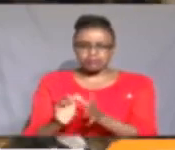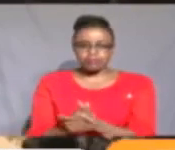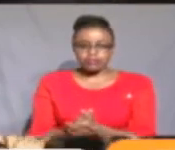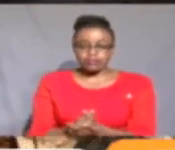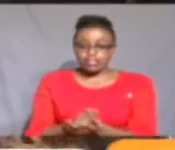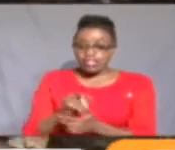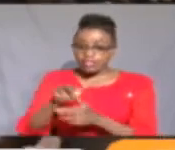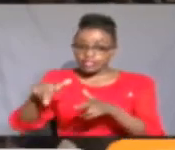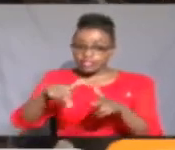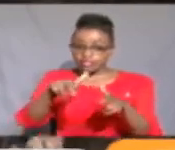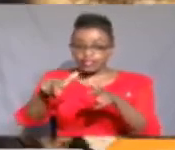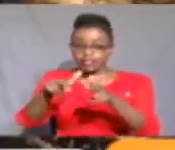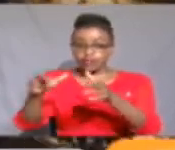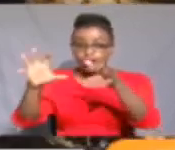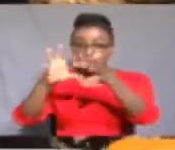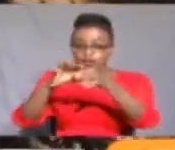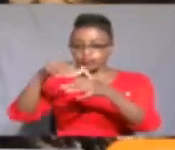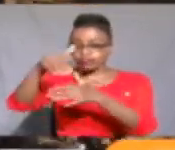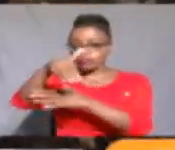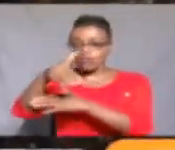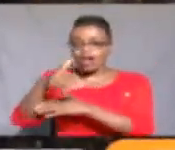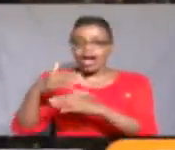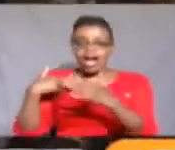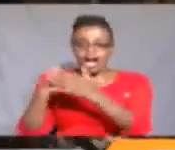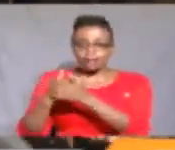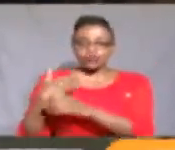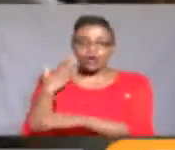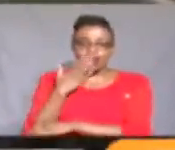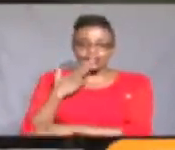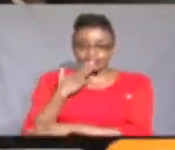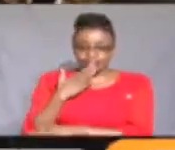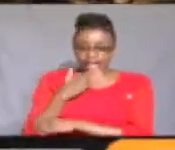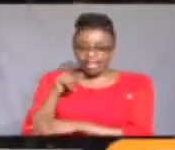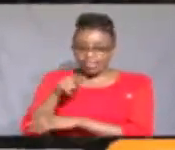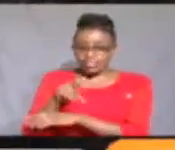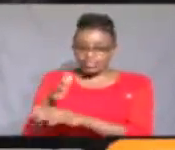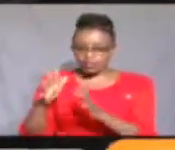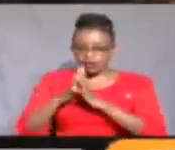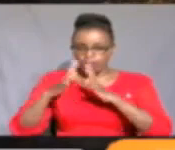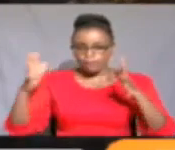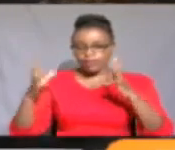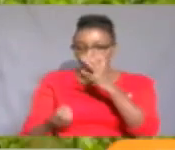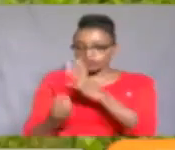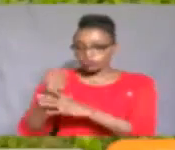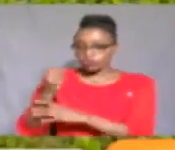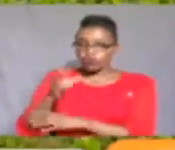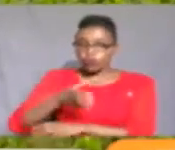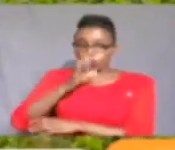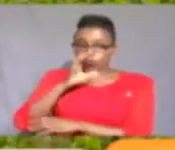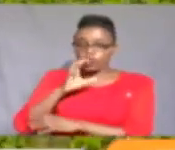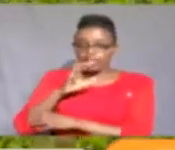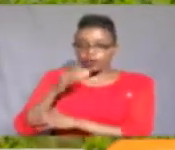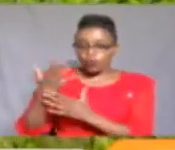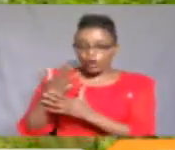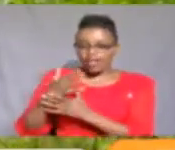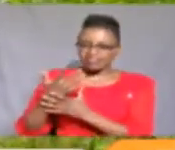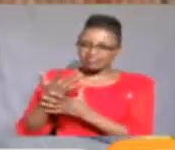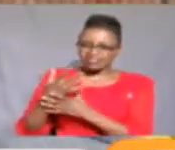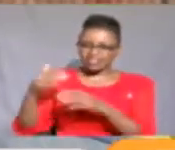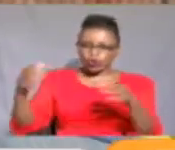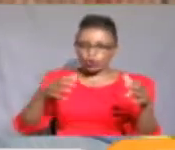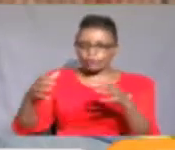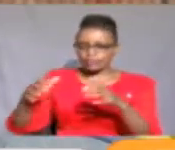This river connects downstream to Athi river. This is a major source of water in the downstream communities.